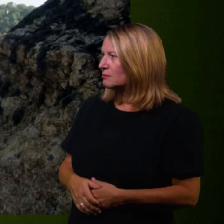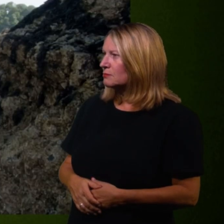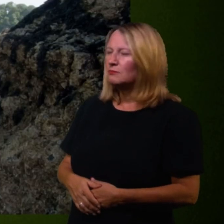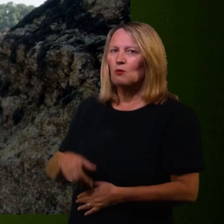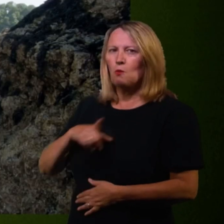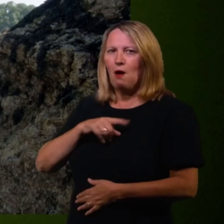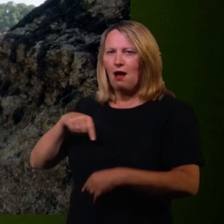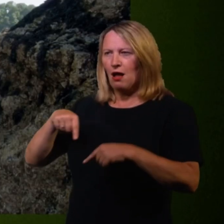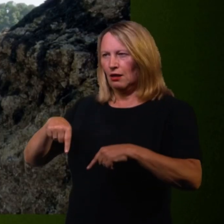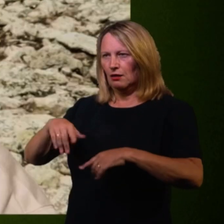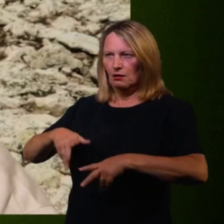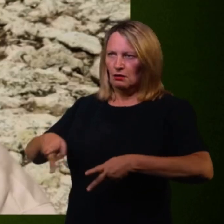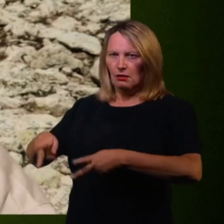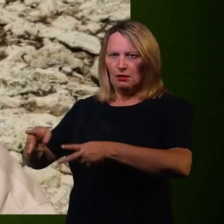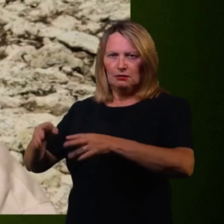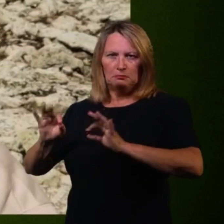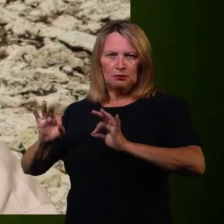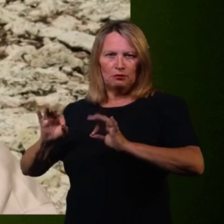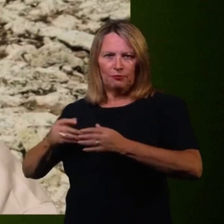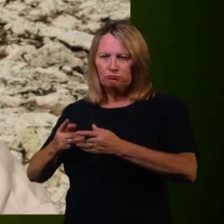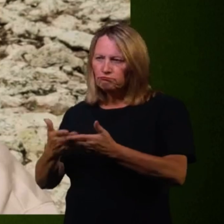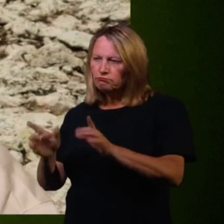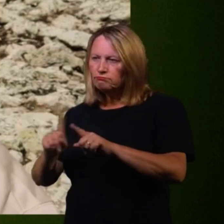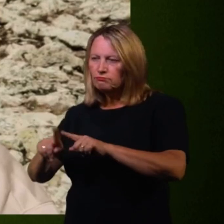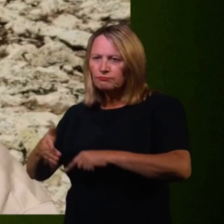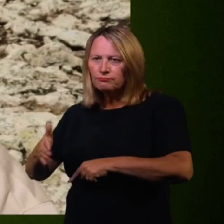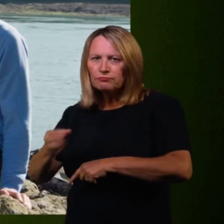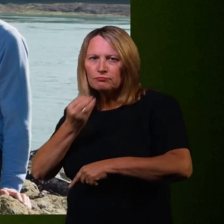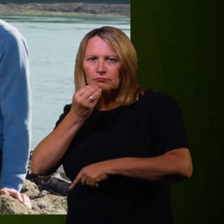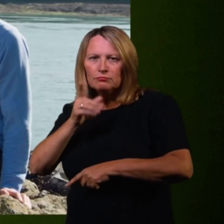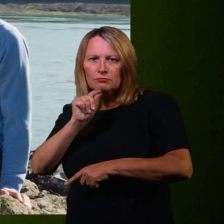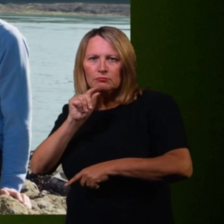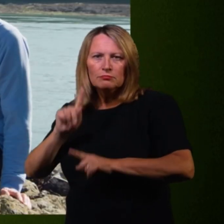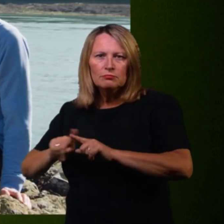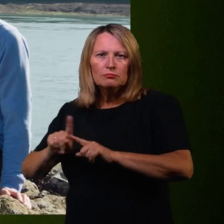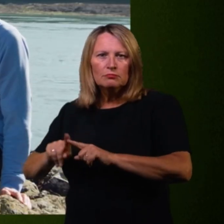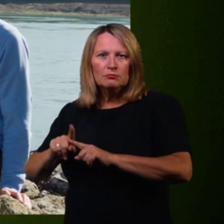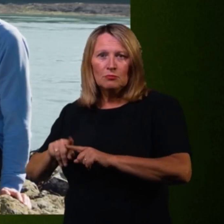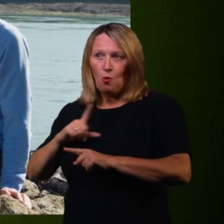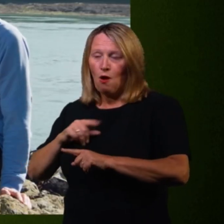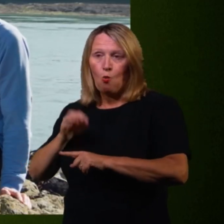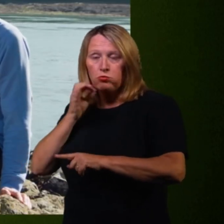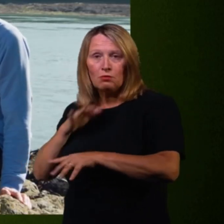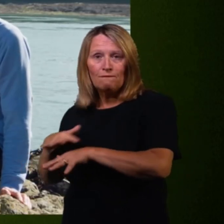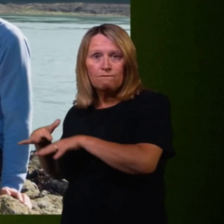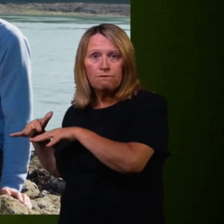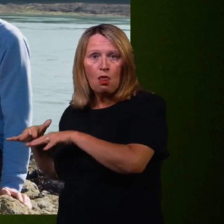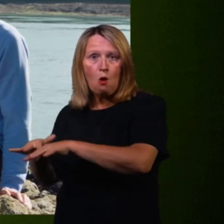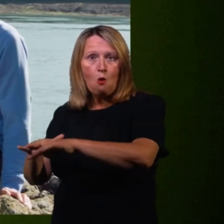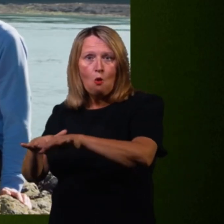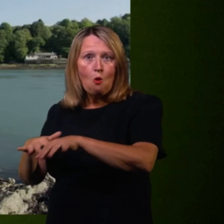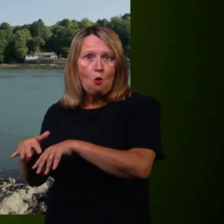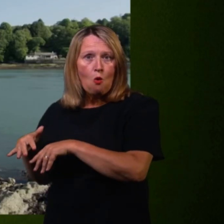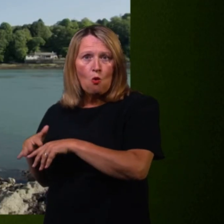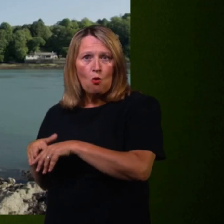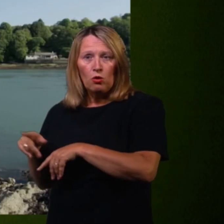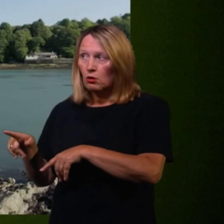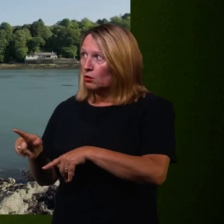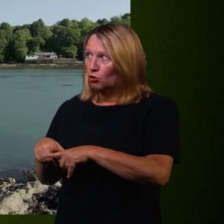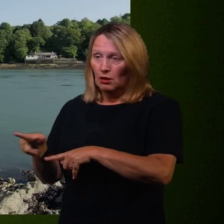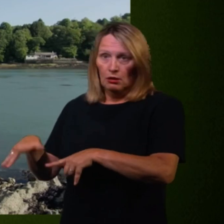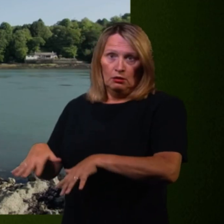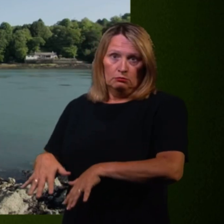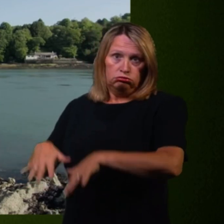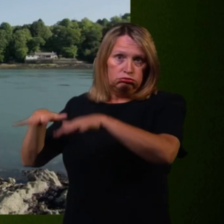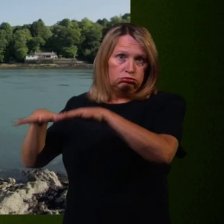What makes the Menai Strait such a special marine habitat? It's really down to the flow of water, I reckon. The